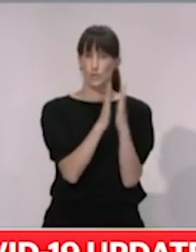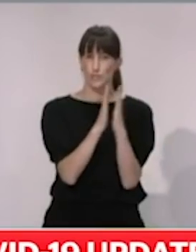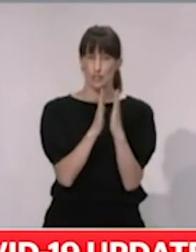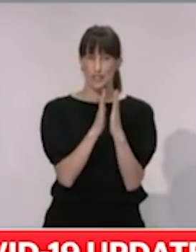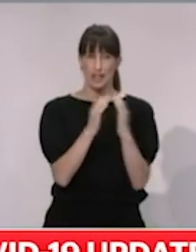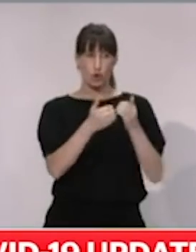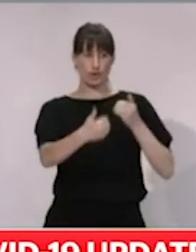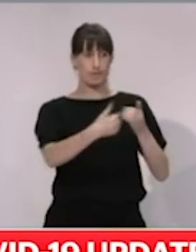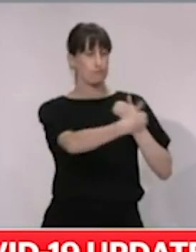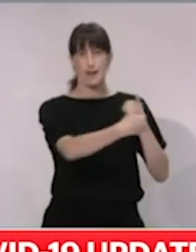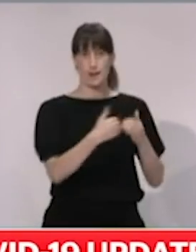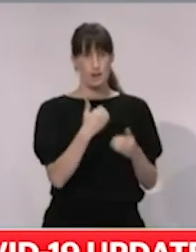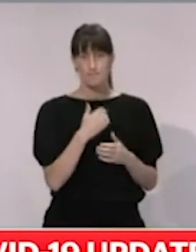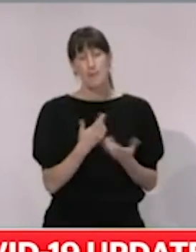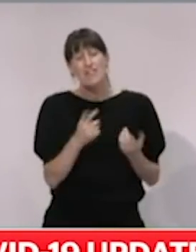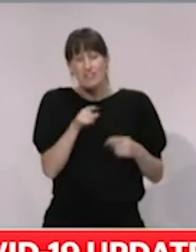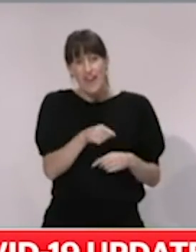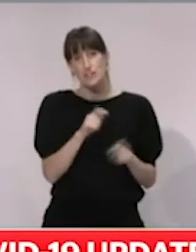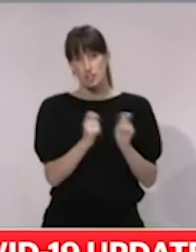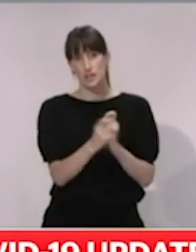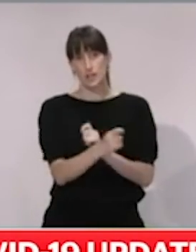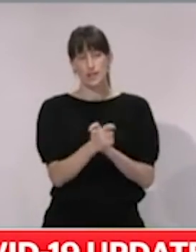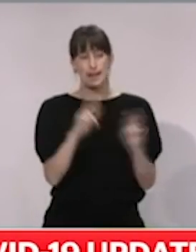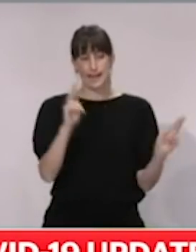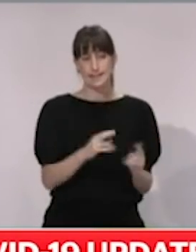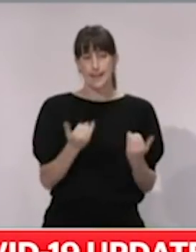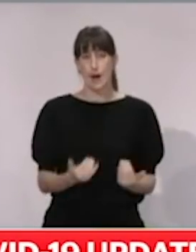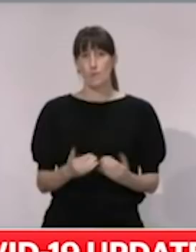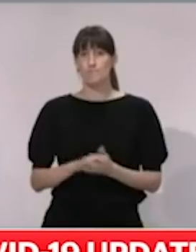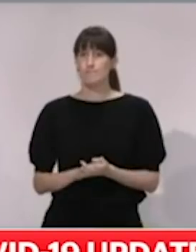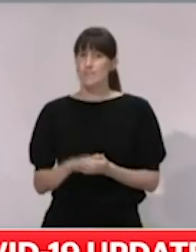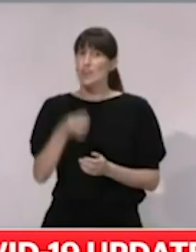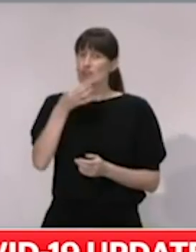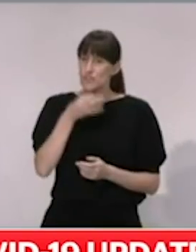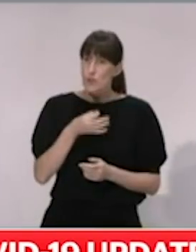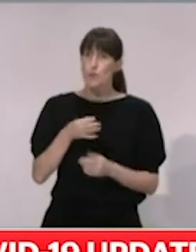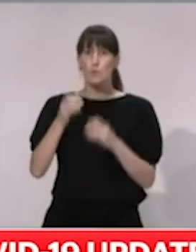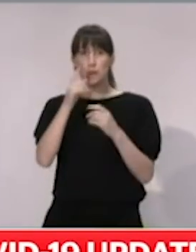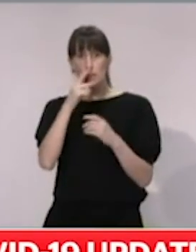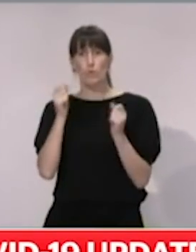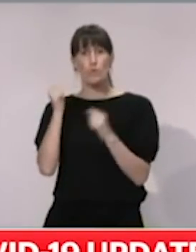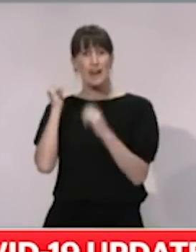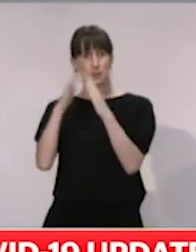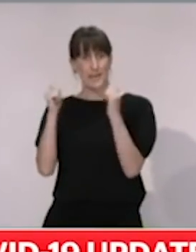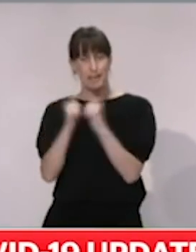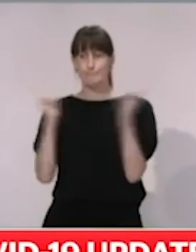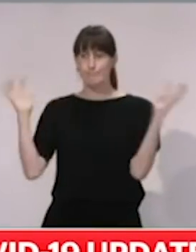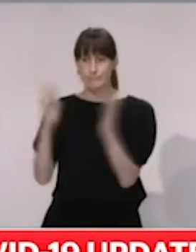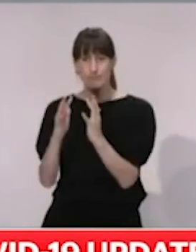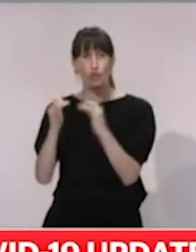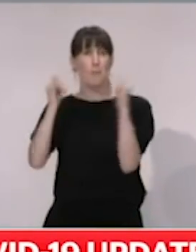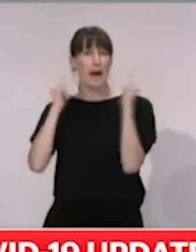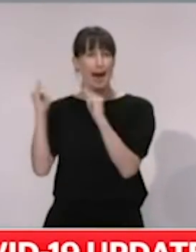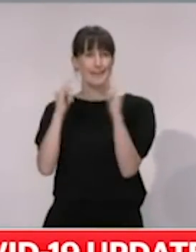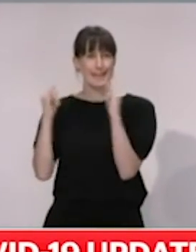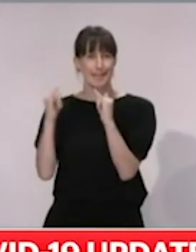Parties at private premises featured on Friday and Saturday nights, although not at the levels we've seen in prior weekends. And we continue to take